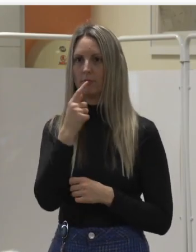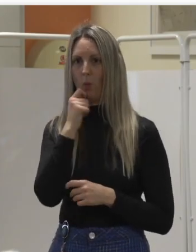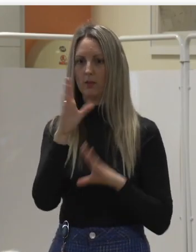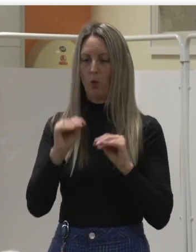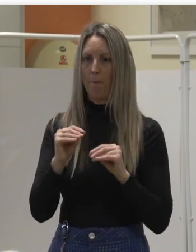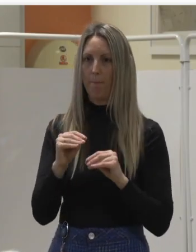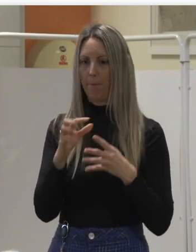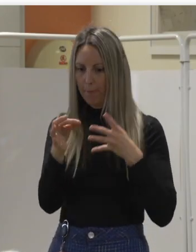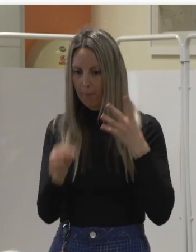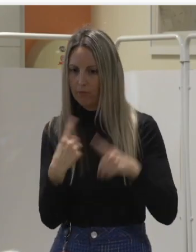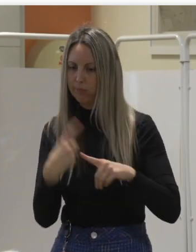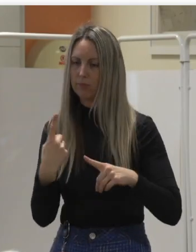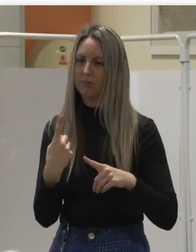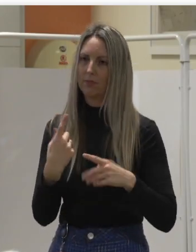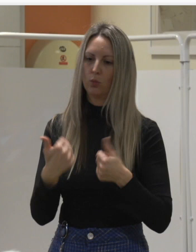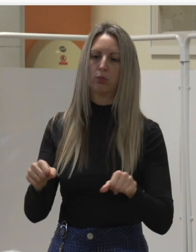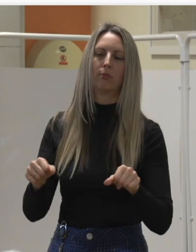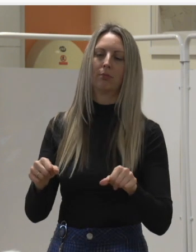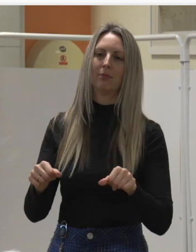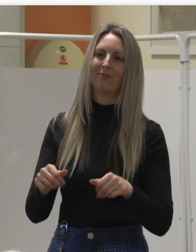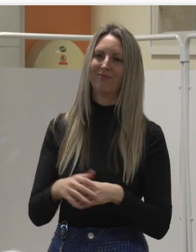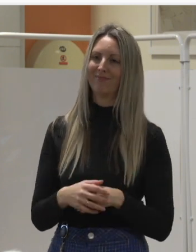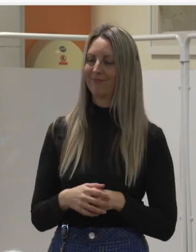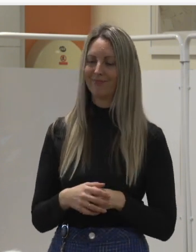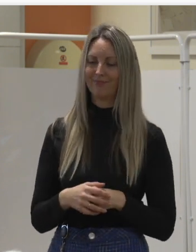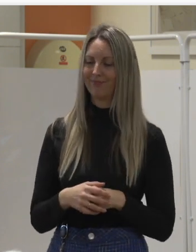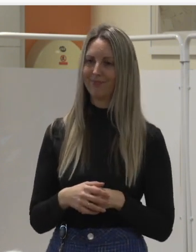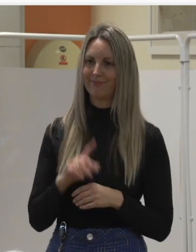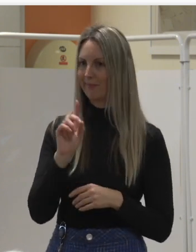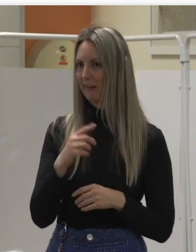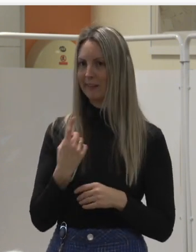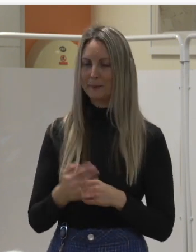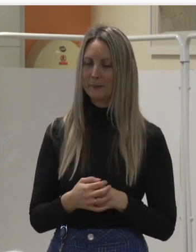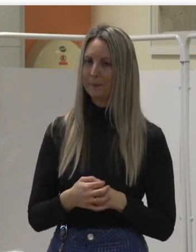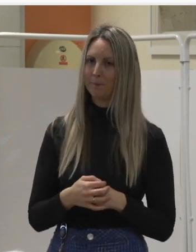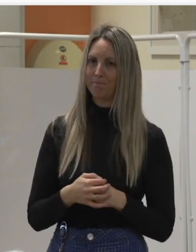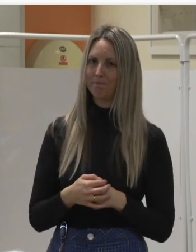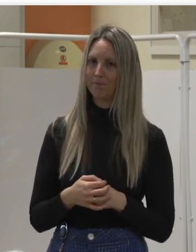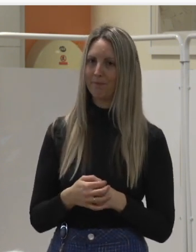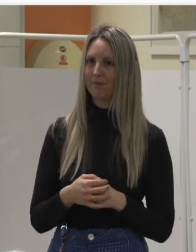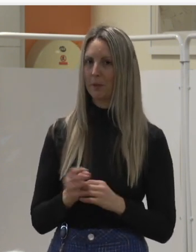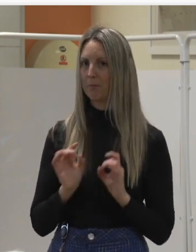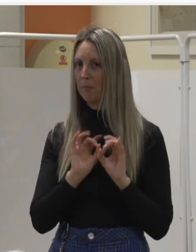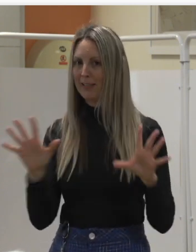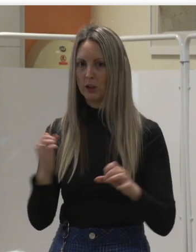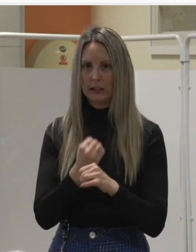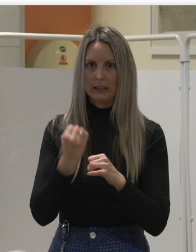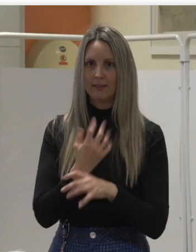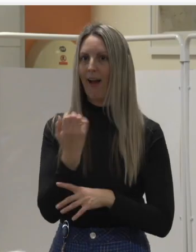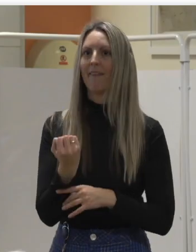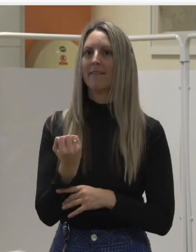quickly. Unfortunately, we don't have that magic fix. And that's what I tell everybody in my